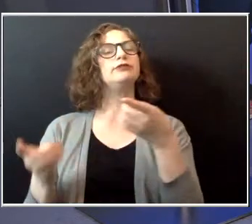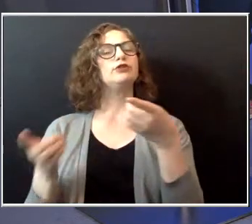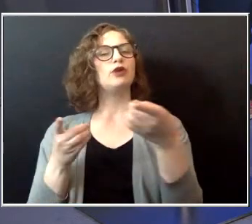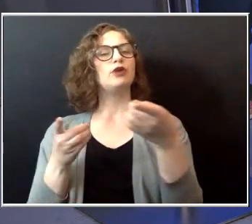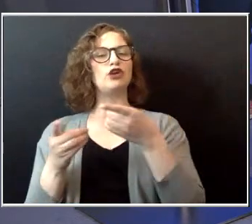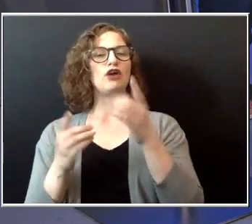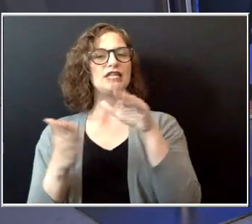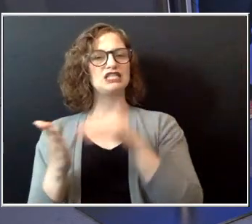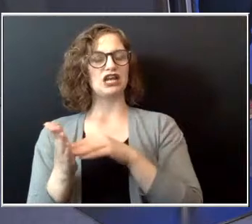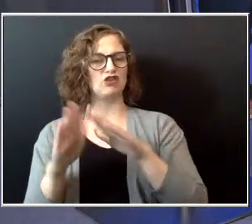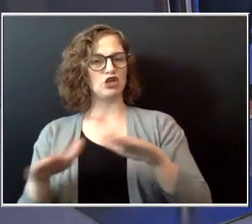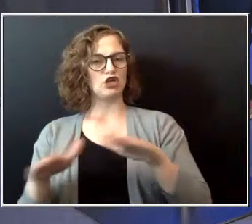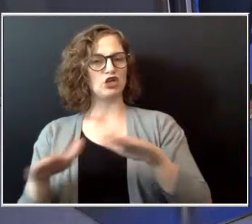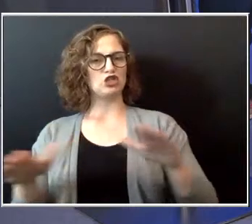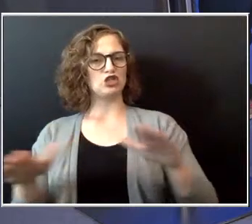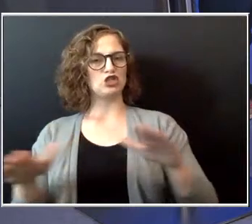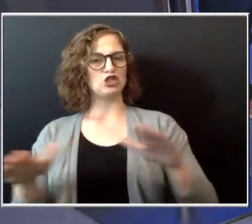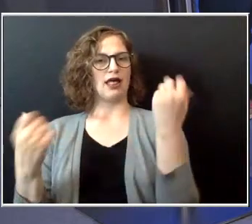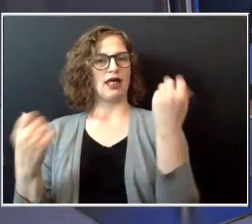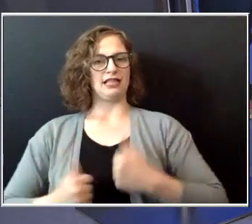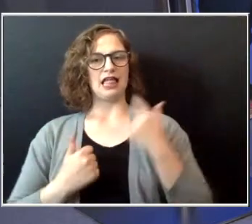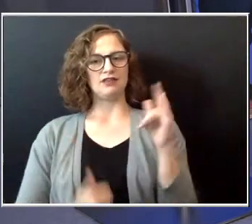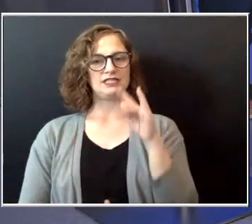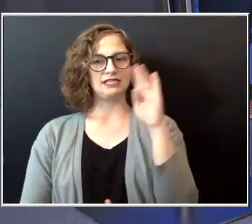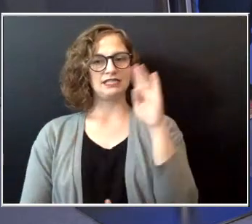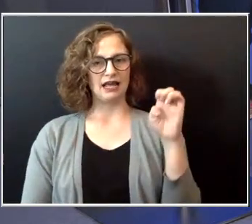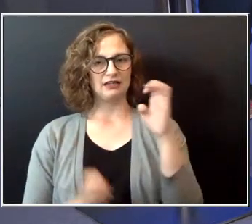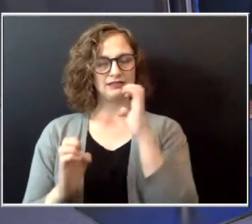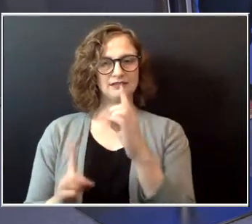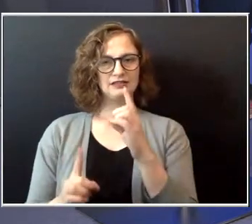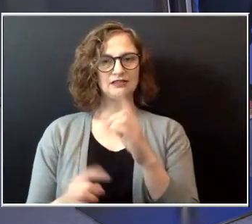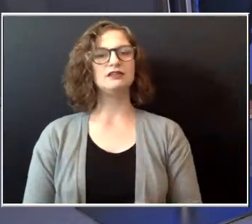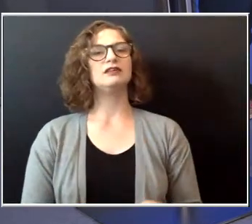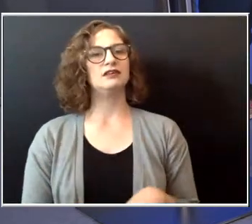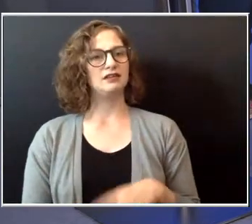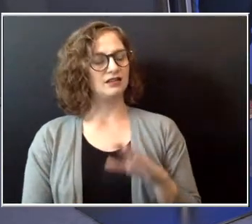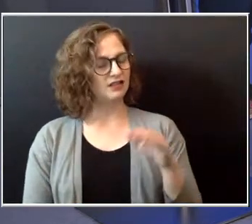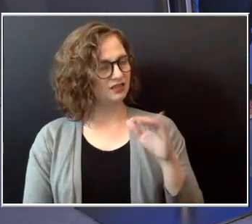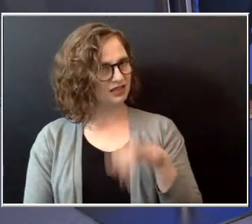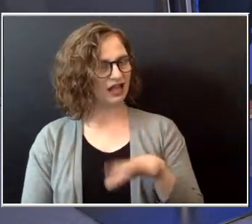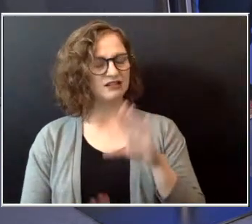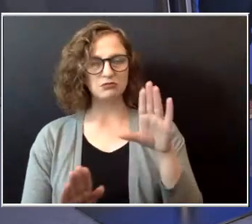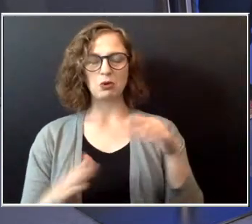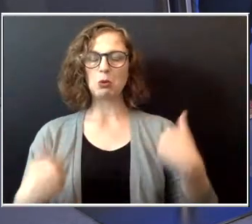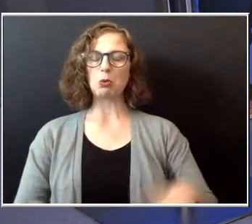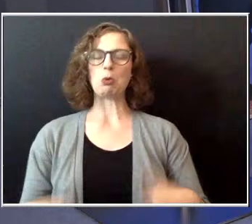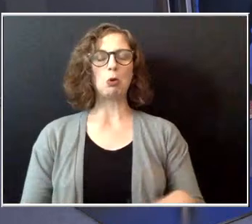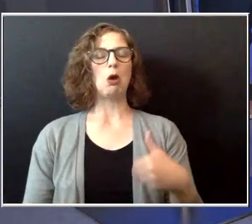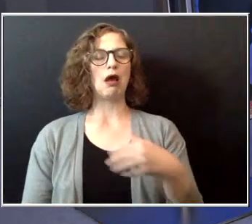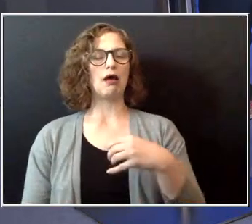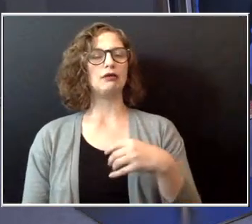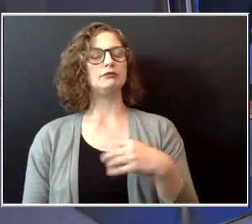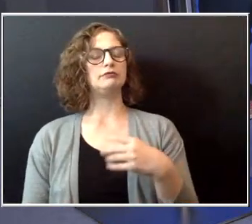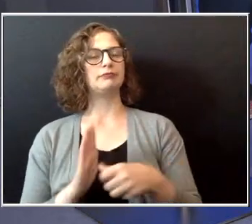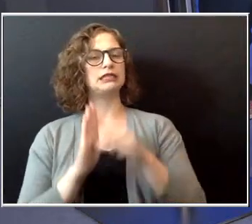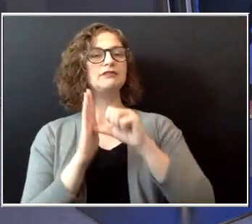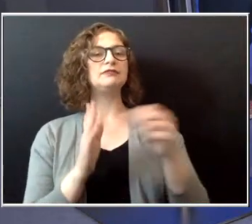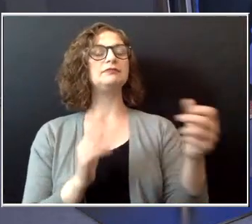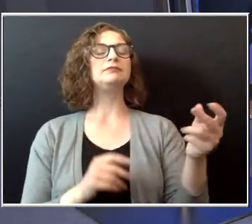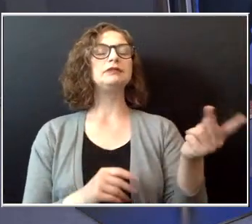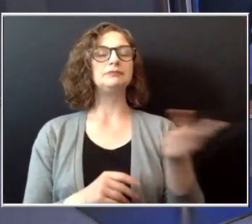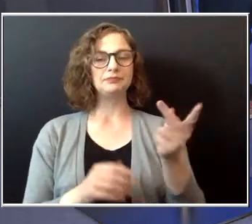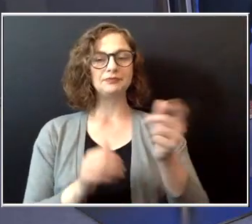little work both here and at Children's too, right? Yeah, that's correct. That's a big darn deal. Mm-hmm. And together, they're leading the study called I